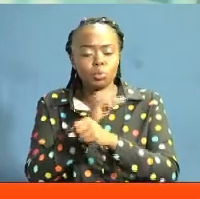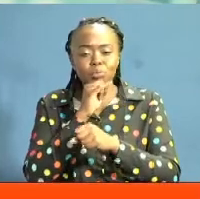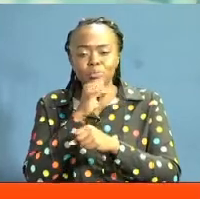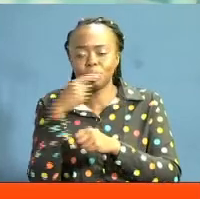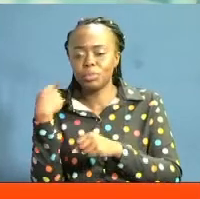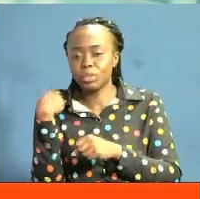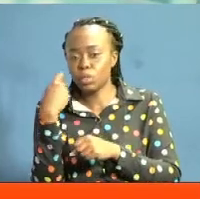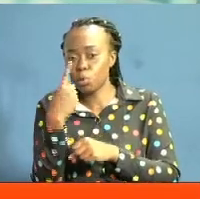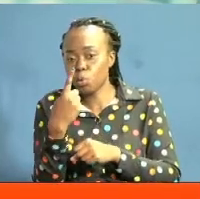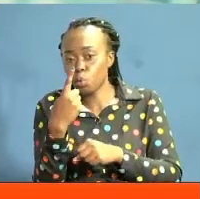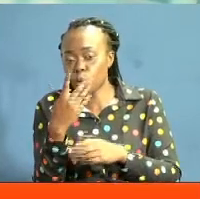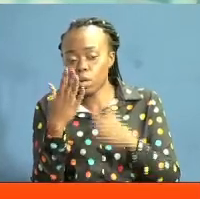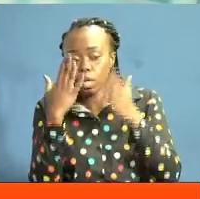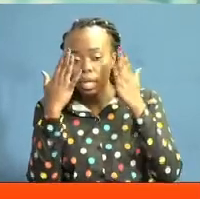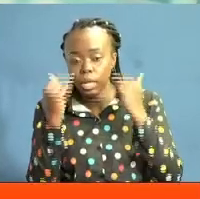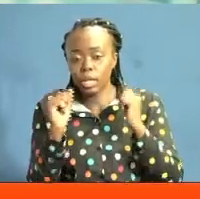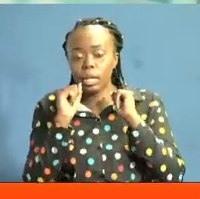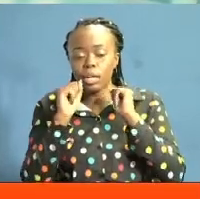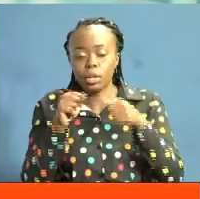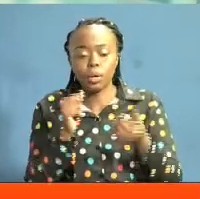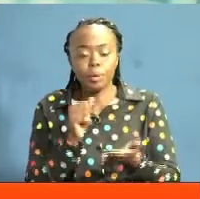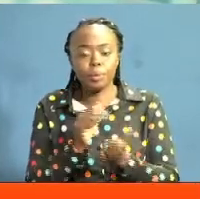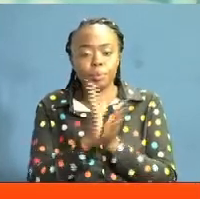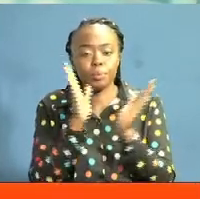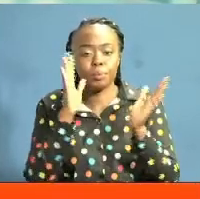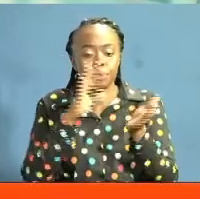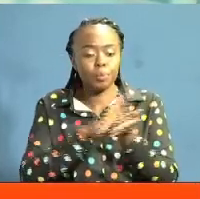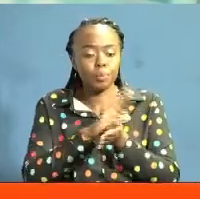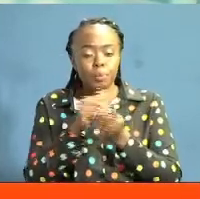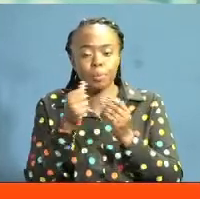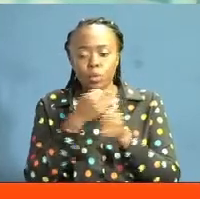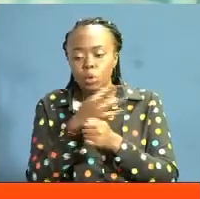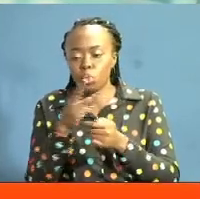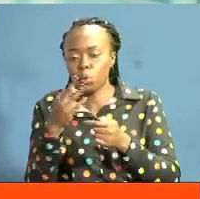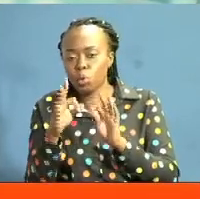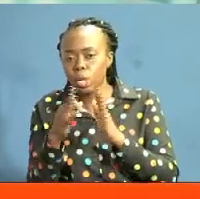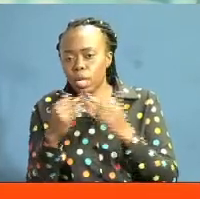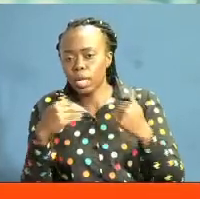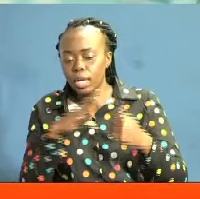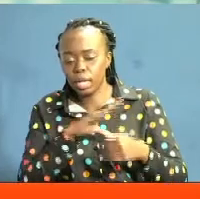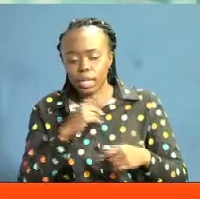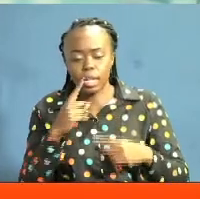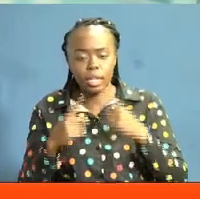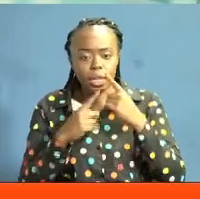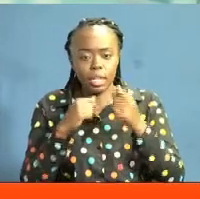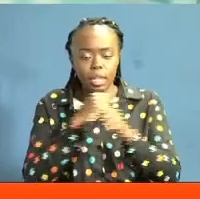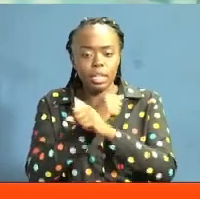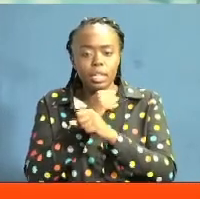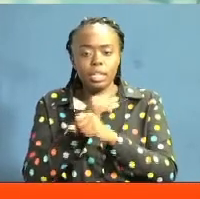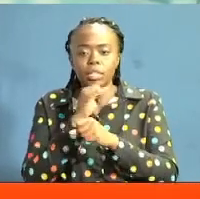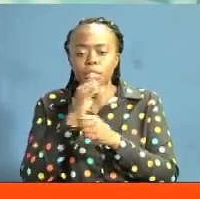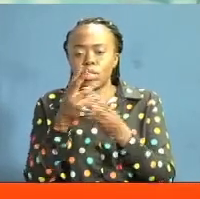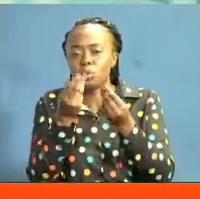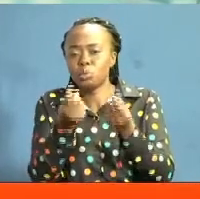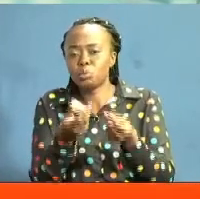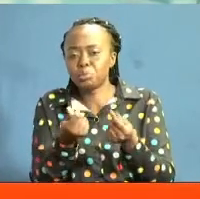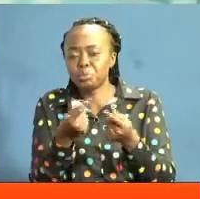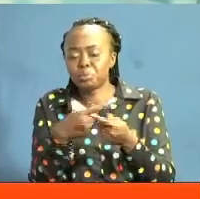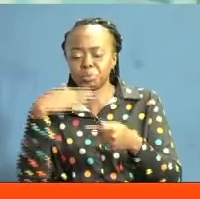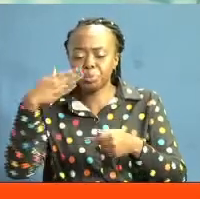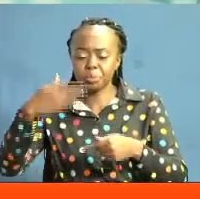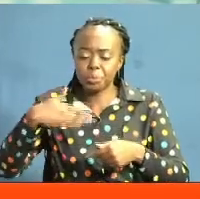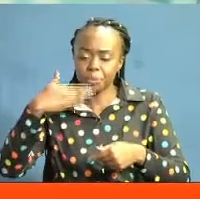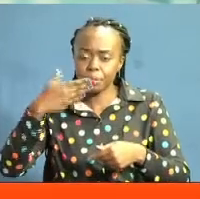one. Otherwise, you're going to hurt more and taken advantage of. Mm-hmm. And I normally say safety is as easy as